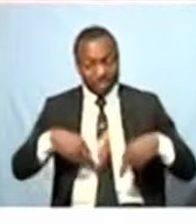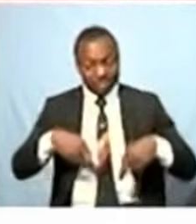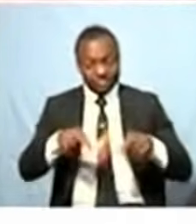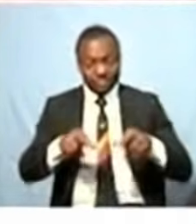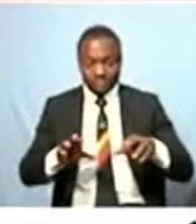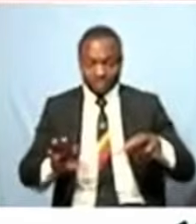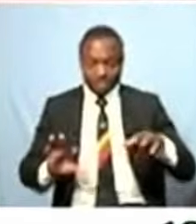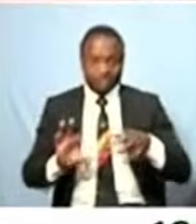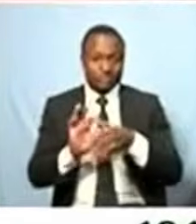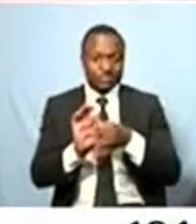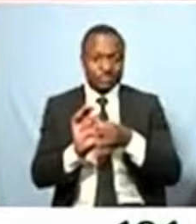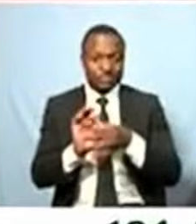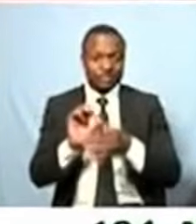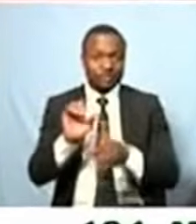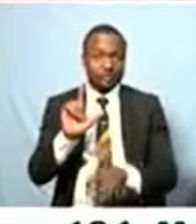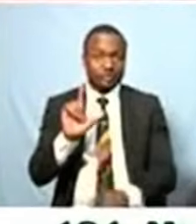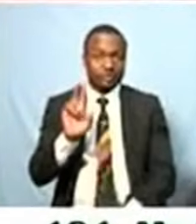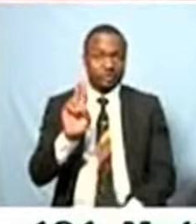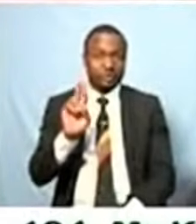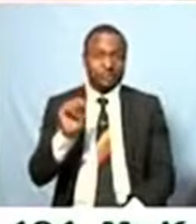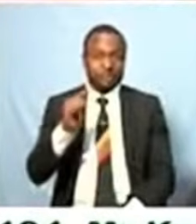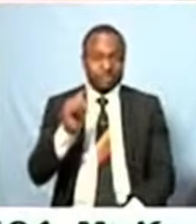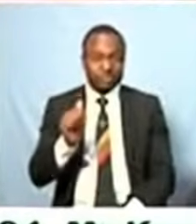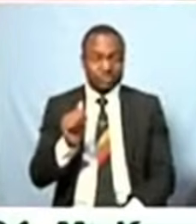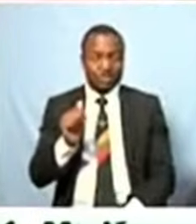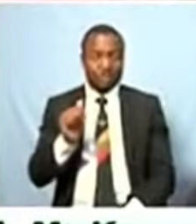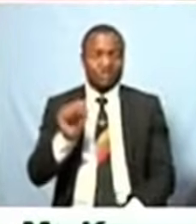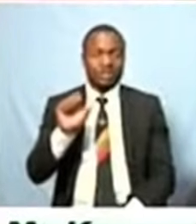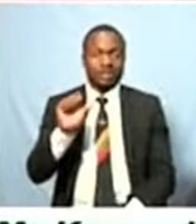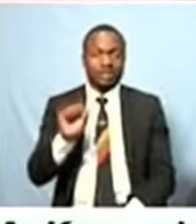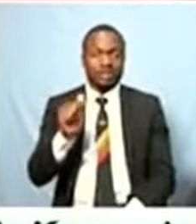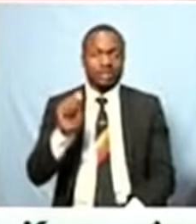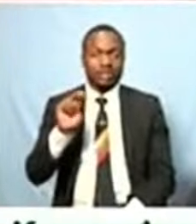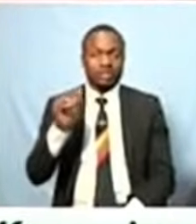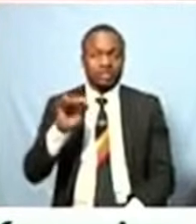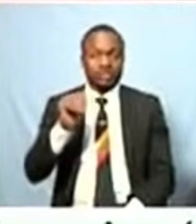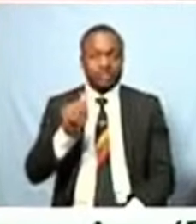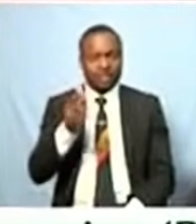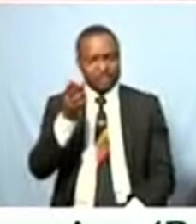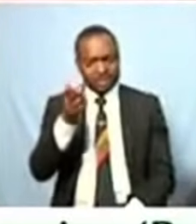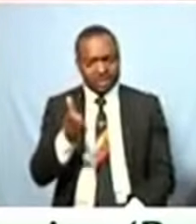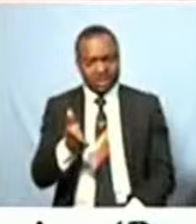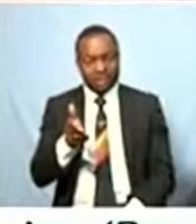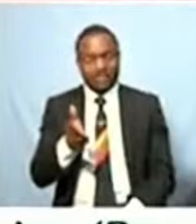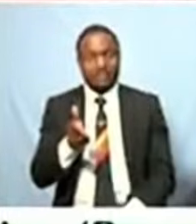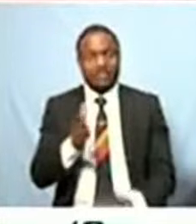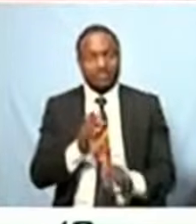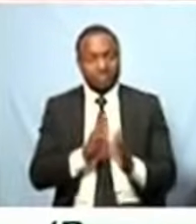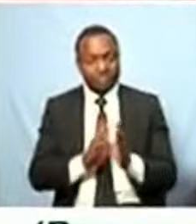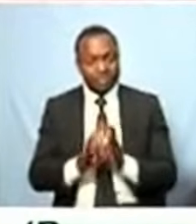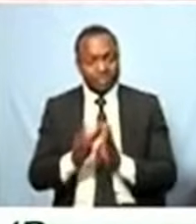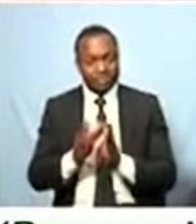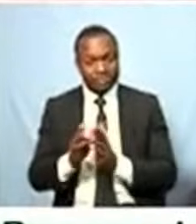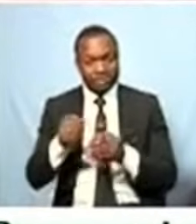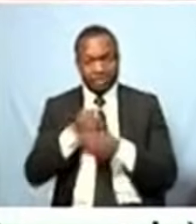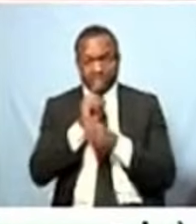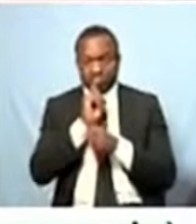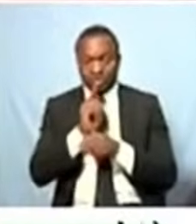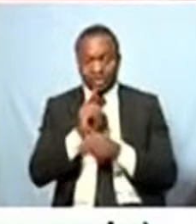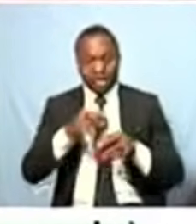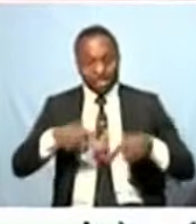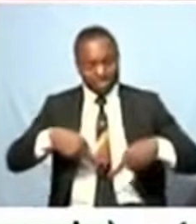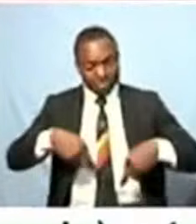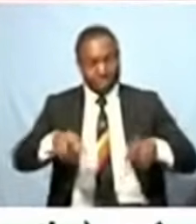Ilunga and Zambia. So, would there be any immediate intervention, Minister, to ensure that the